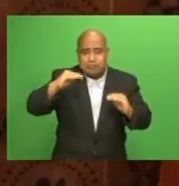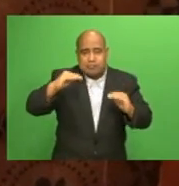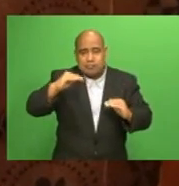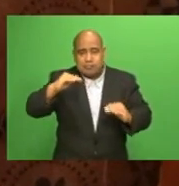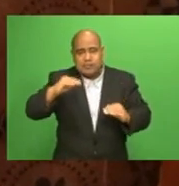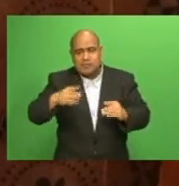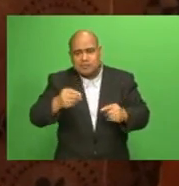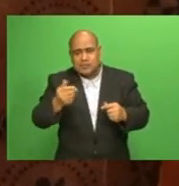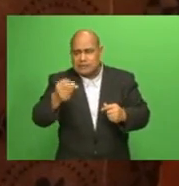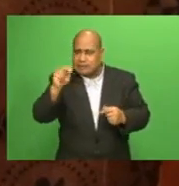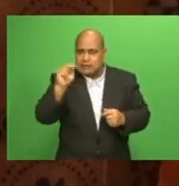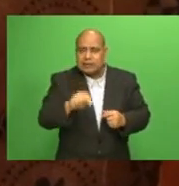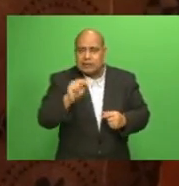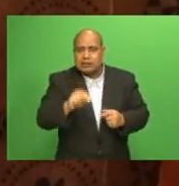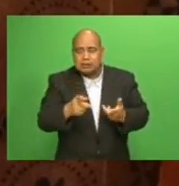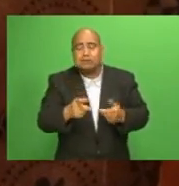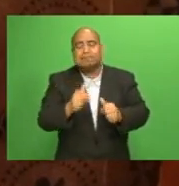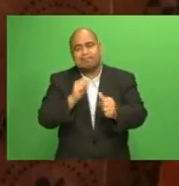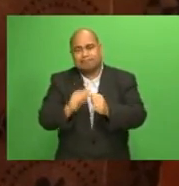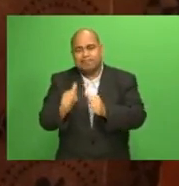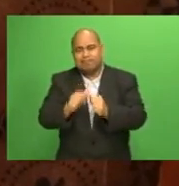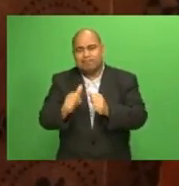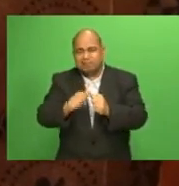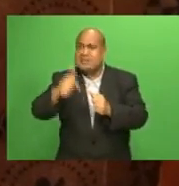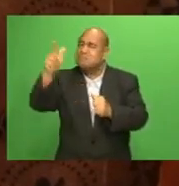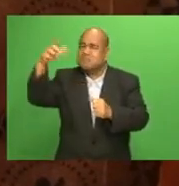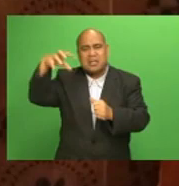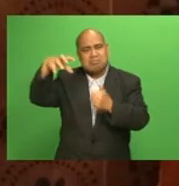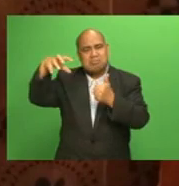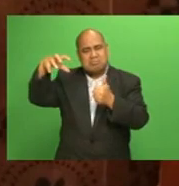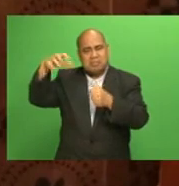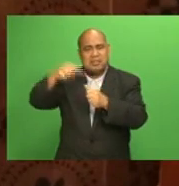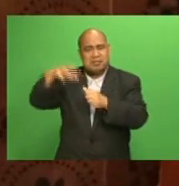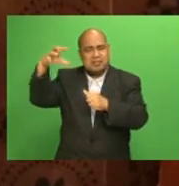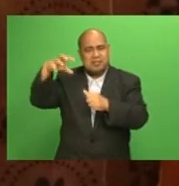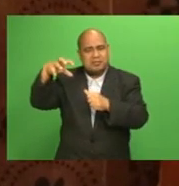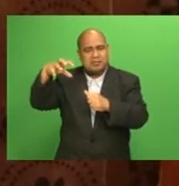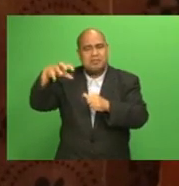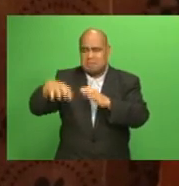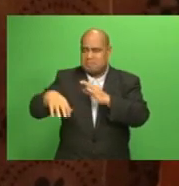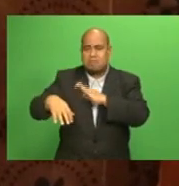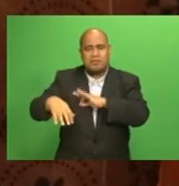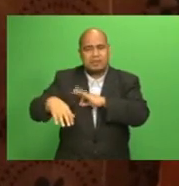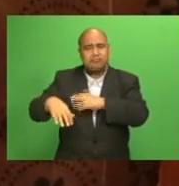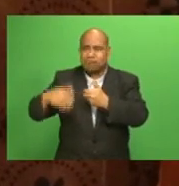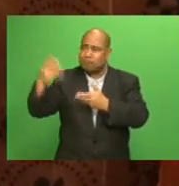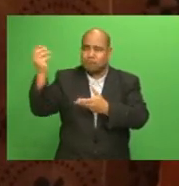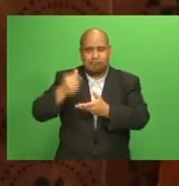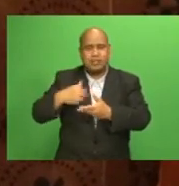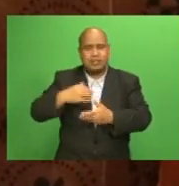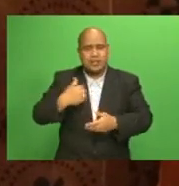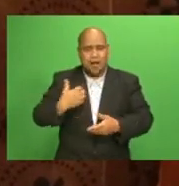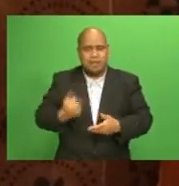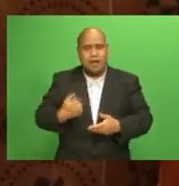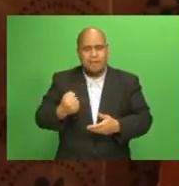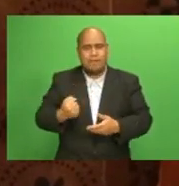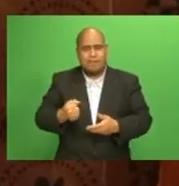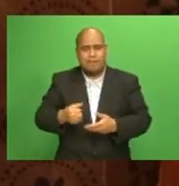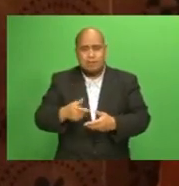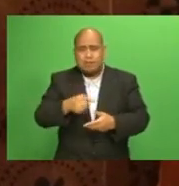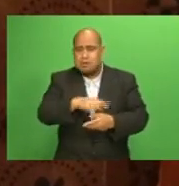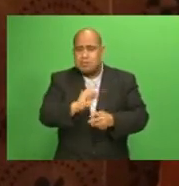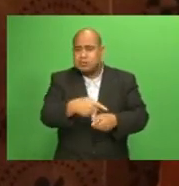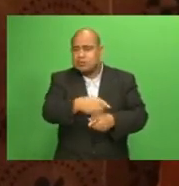can harness renewable energy in this country, is going to have benefits not only for our climate, but also for our own economy. So I think the company is